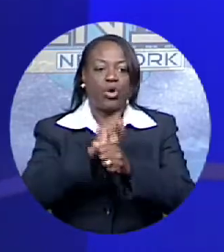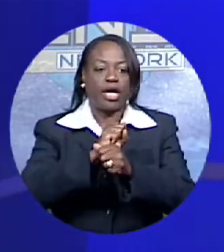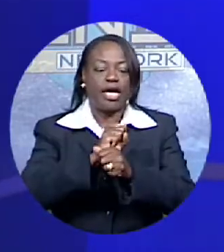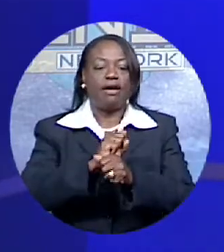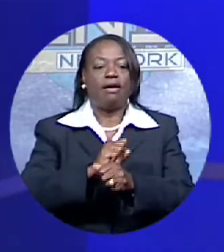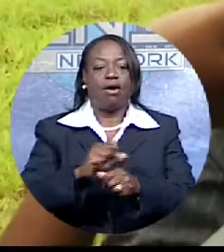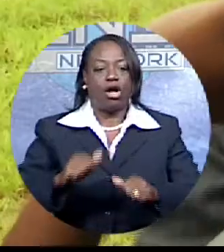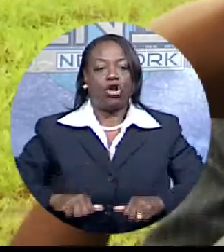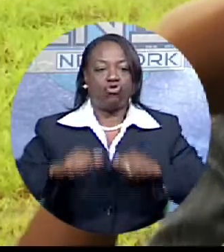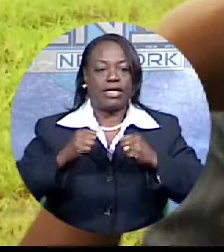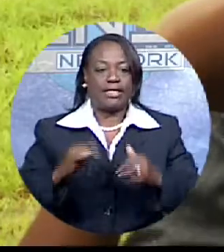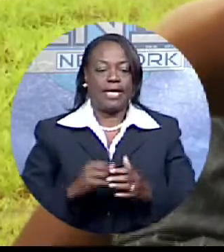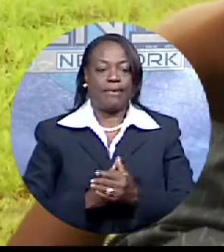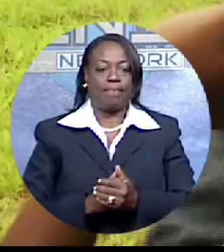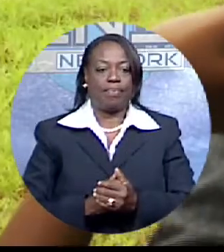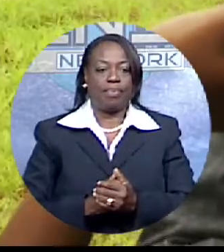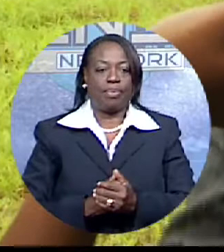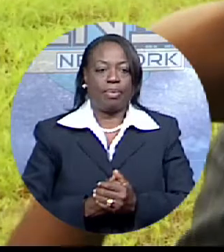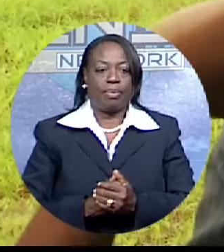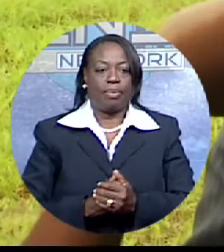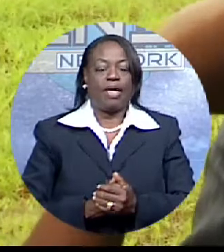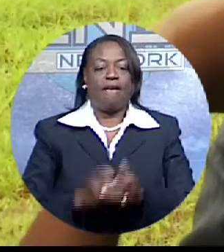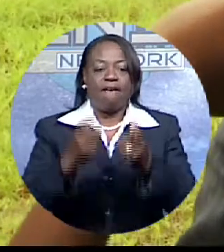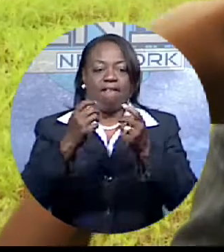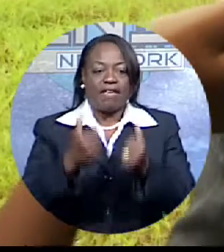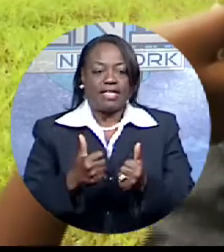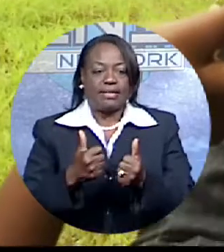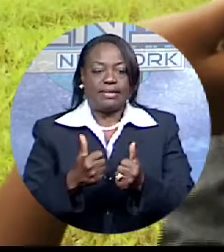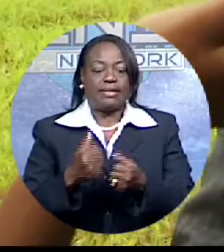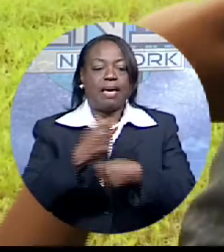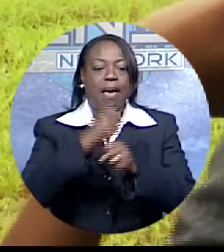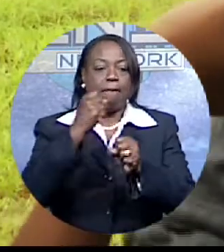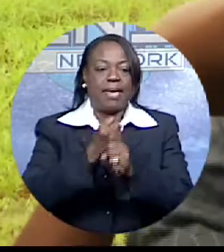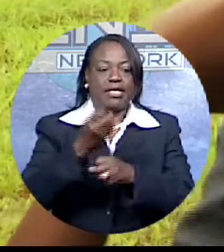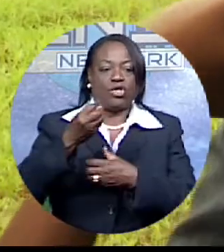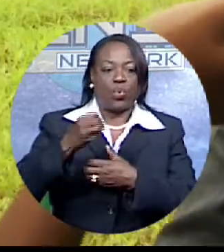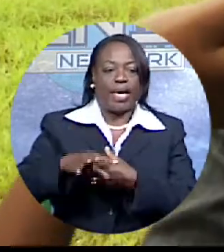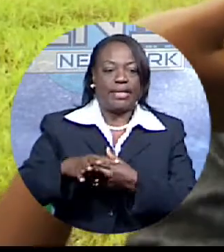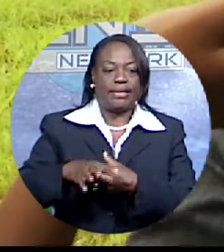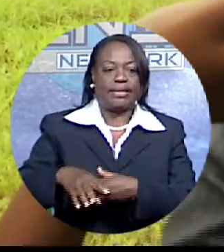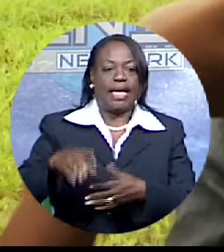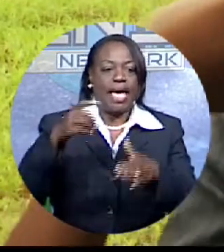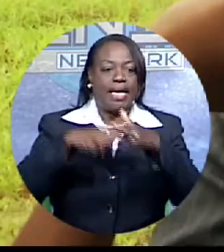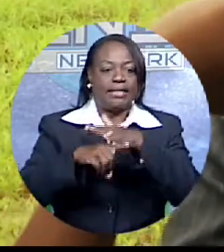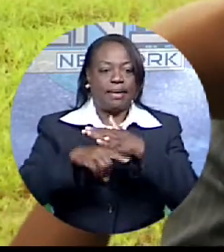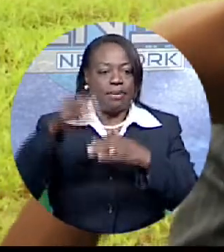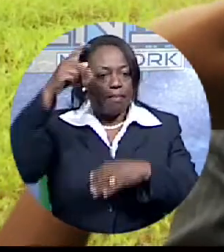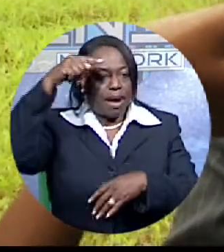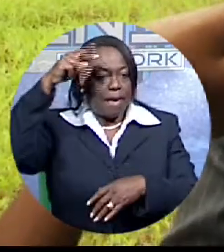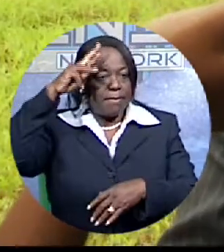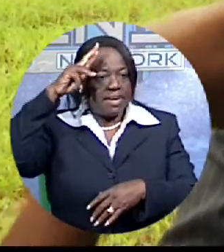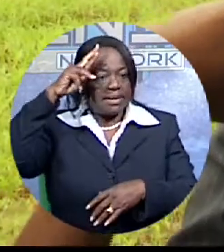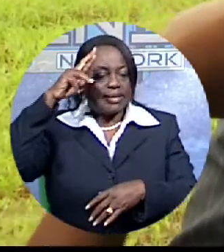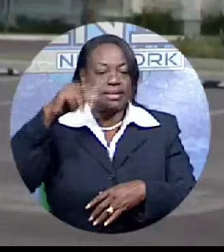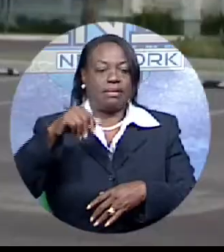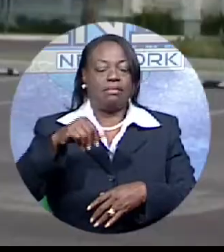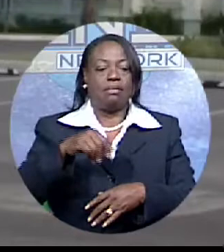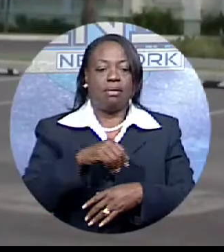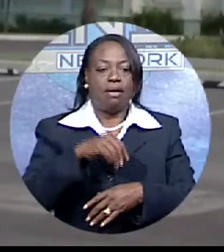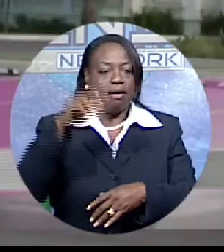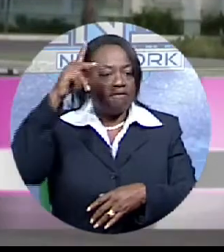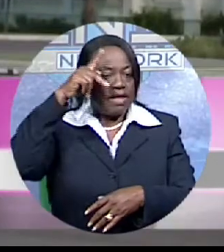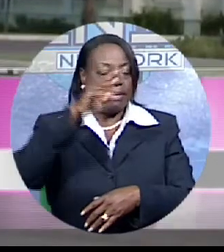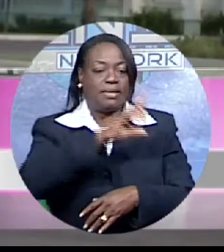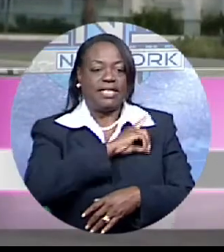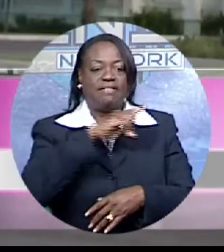more. Haste often makes waste. Deputy Prime Minister and Minister of Works, the Honorable Philip Davis, says this was the case